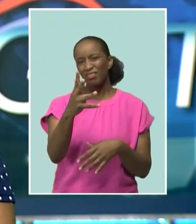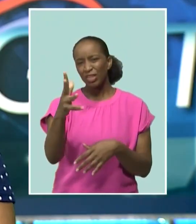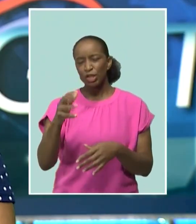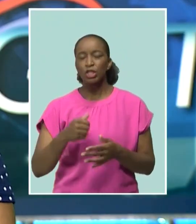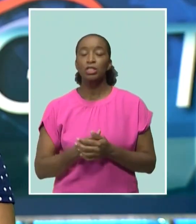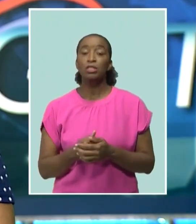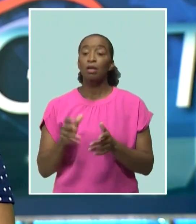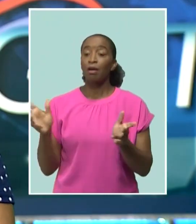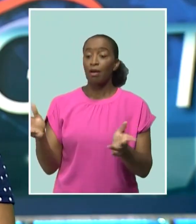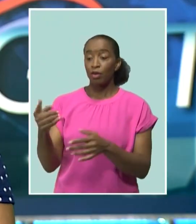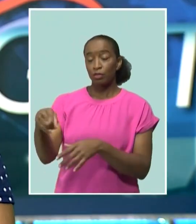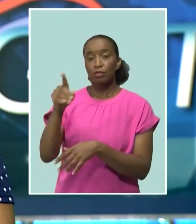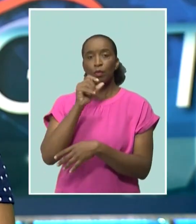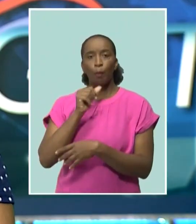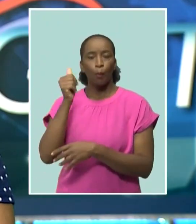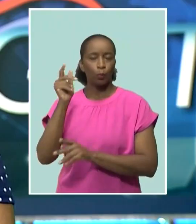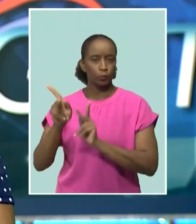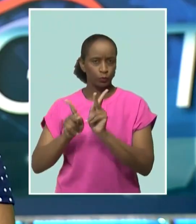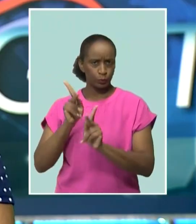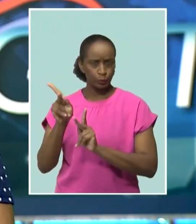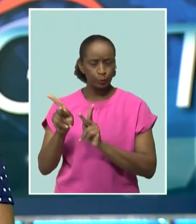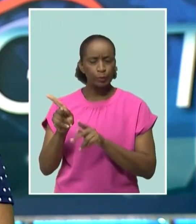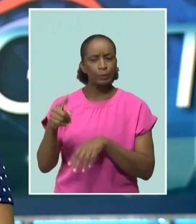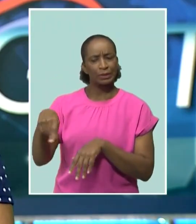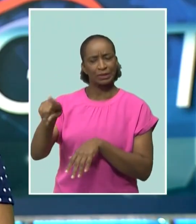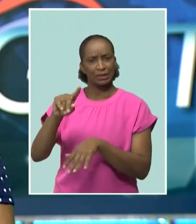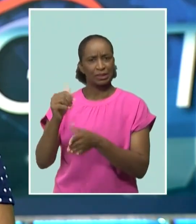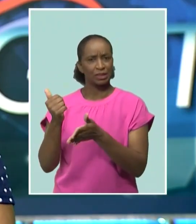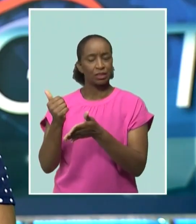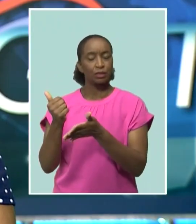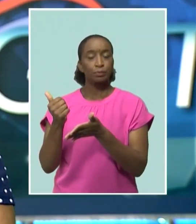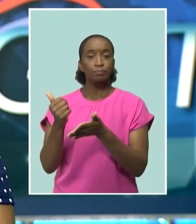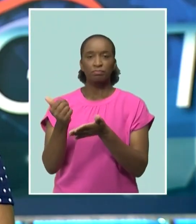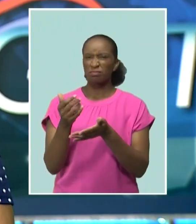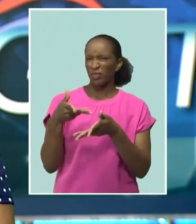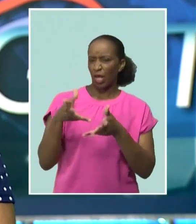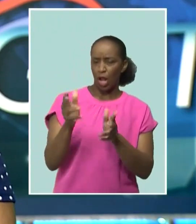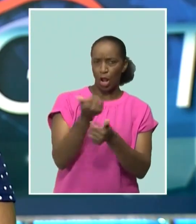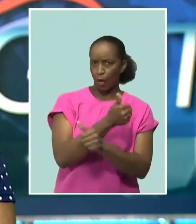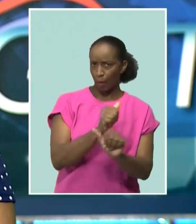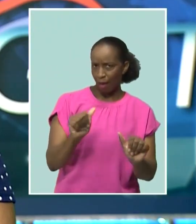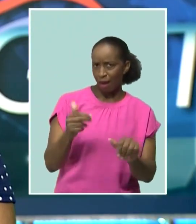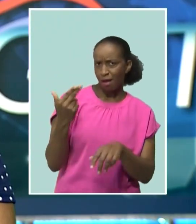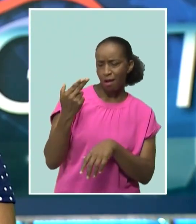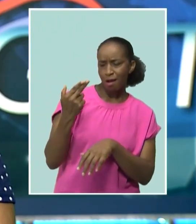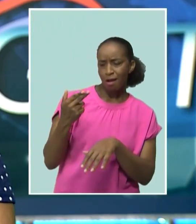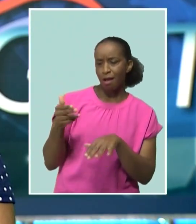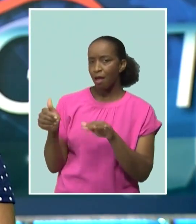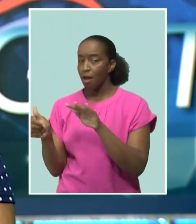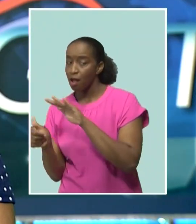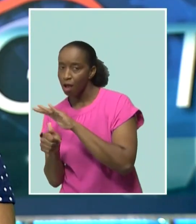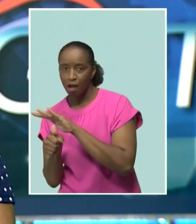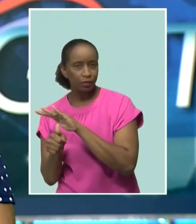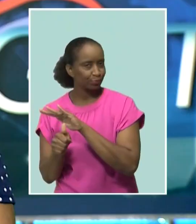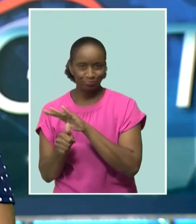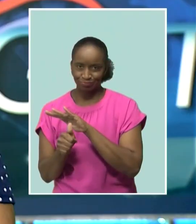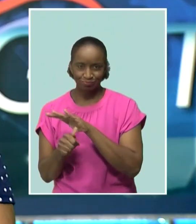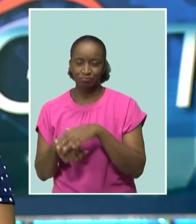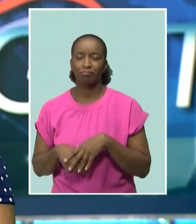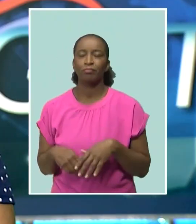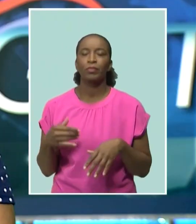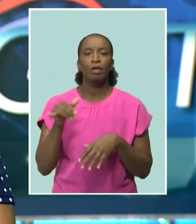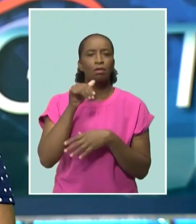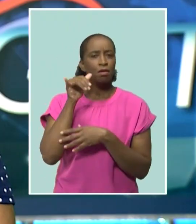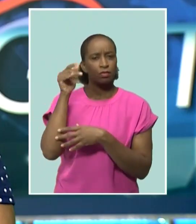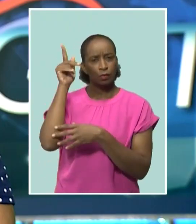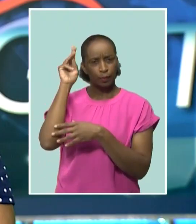in society to play their role to get the guns out of their houses and off the streets. Ms. Motley was delivering remarks at the funeral